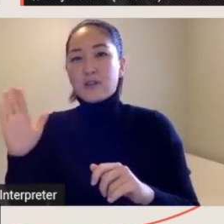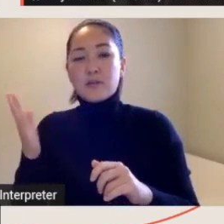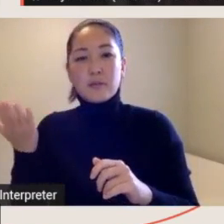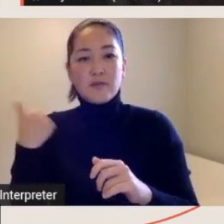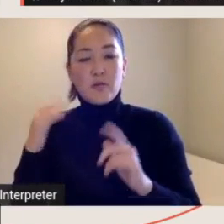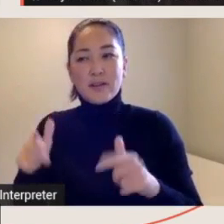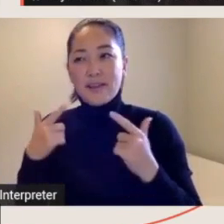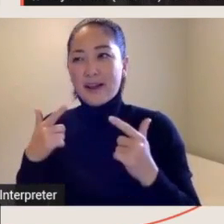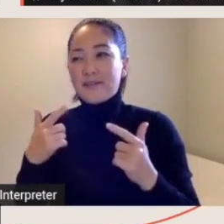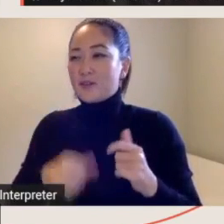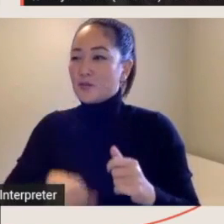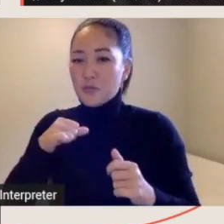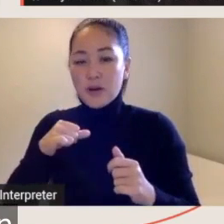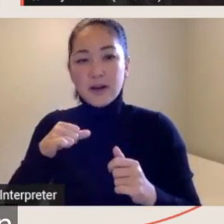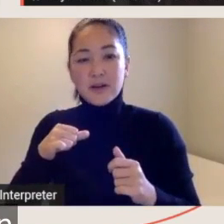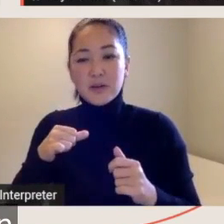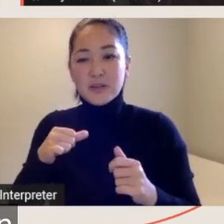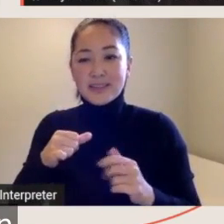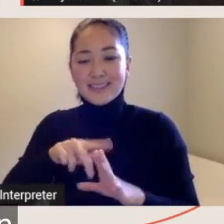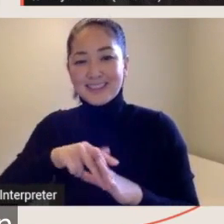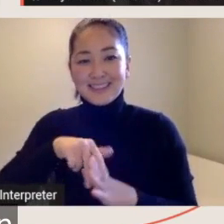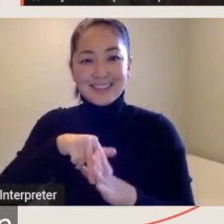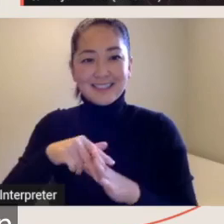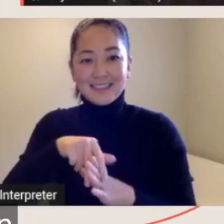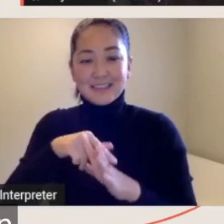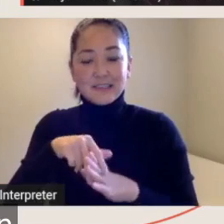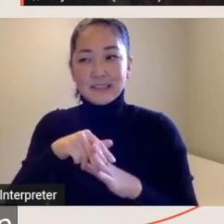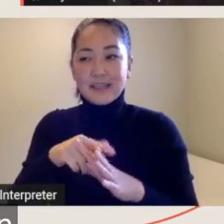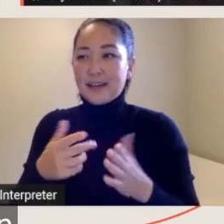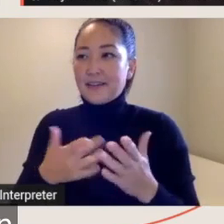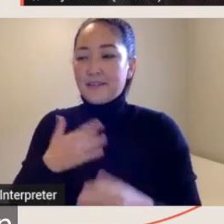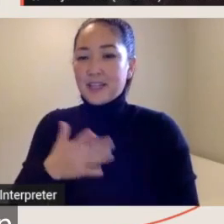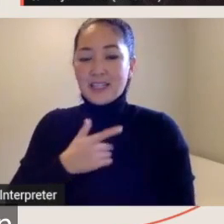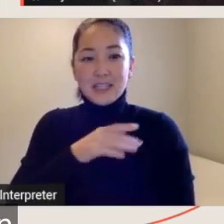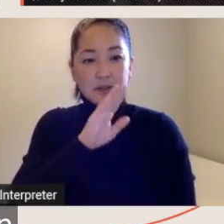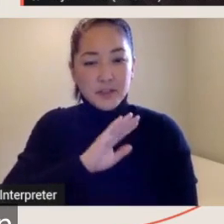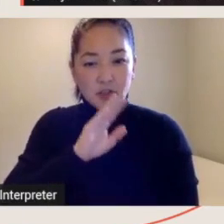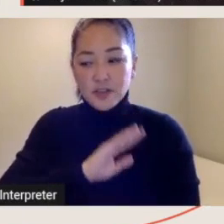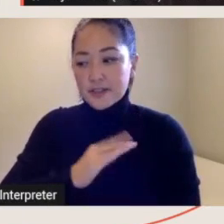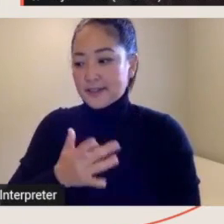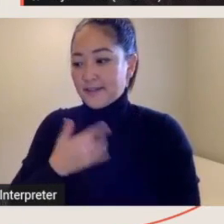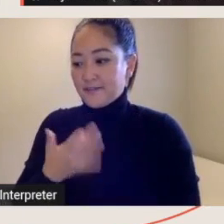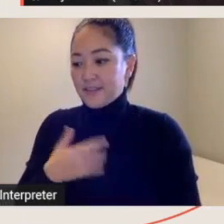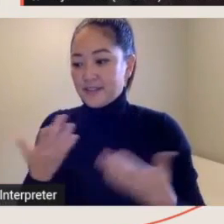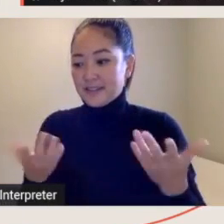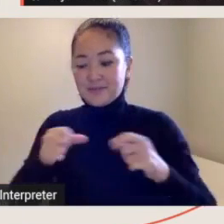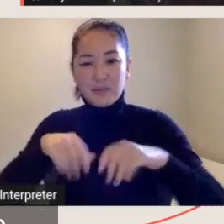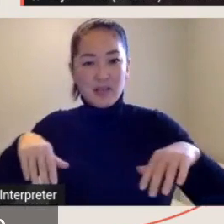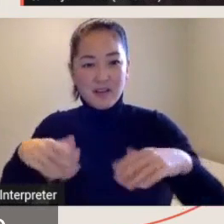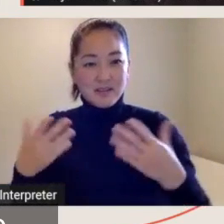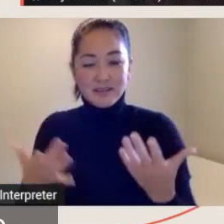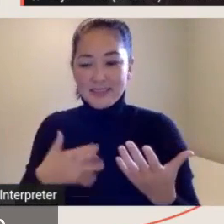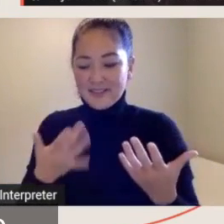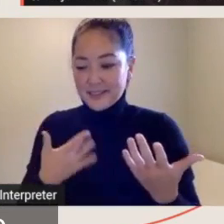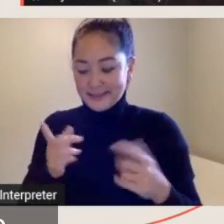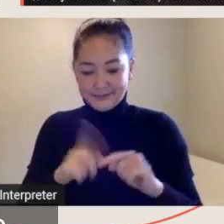like sort of feeling of limbo and feeling of frustration and, you know, just disillusionment, I guess, with the system.